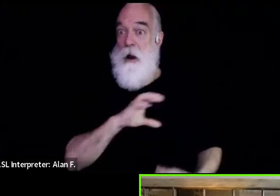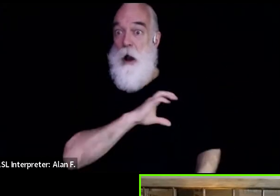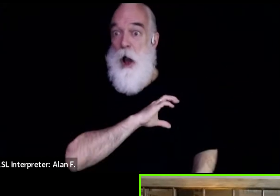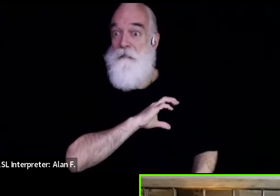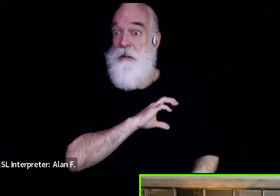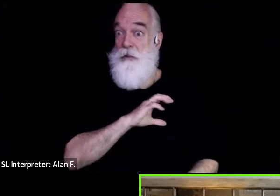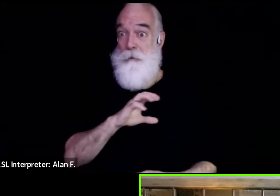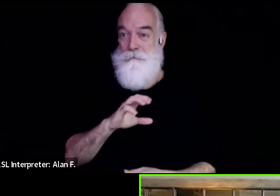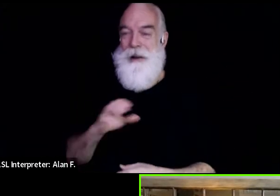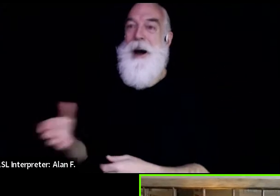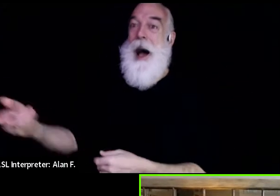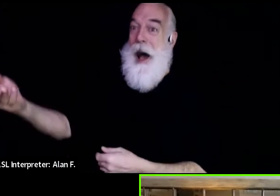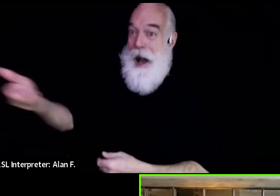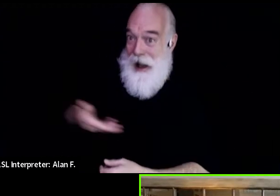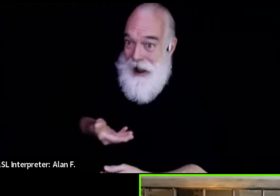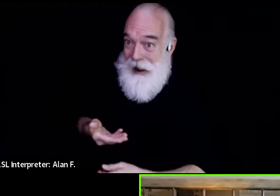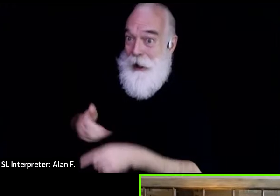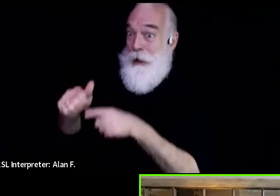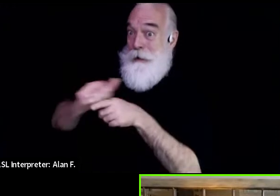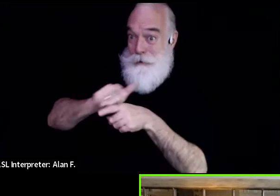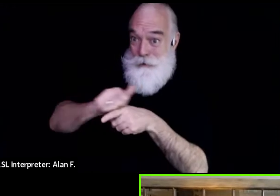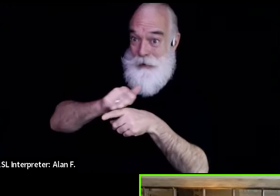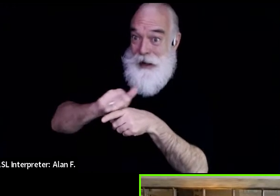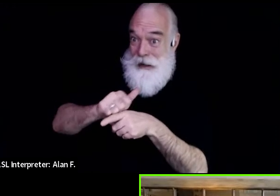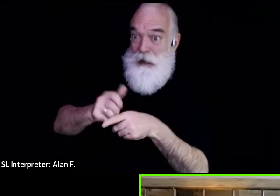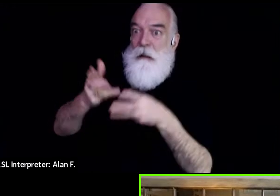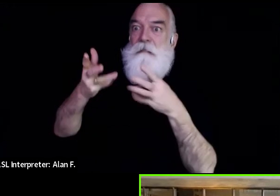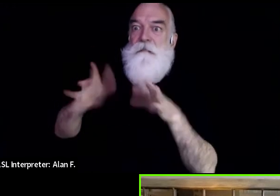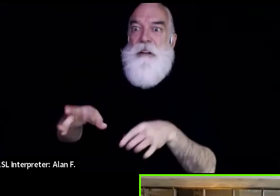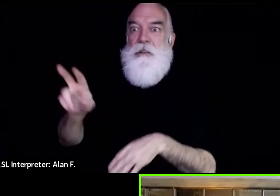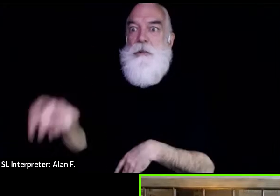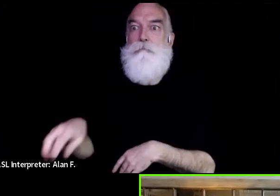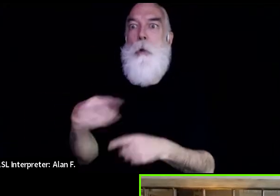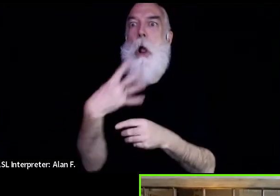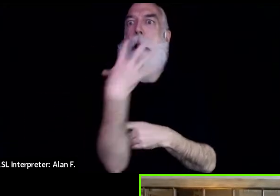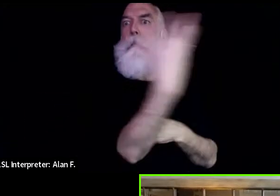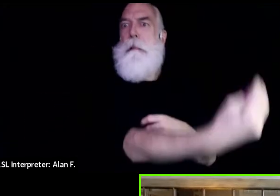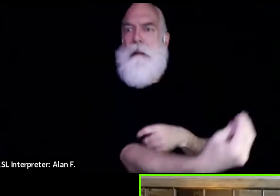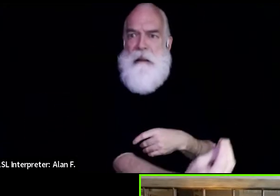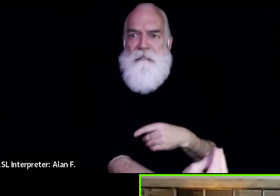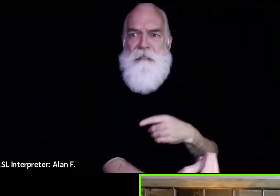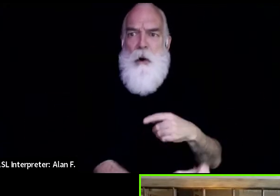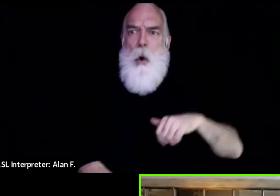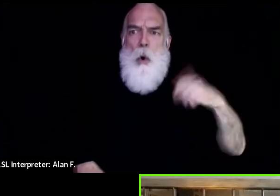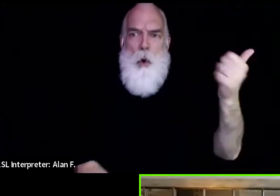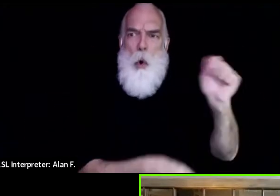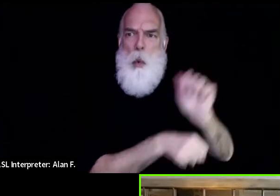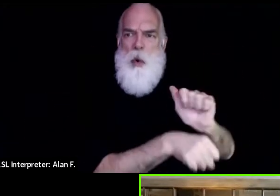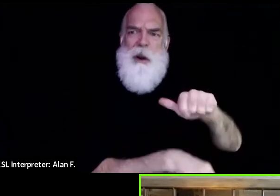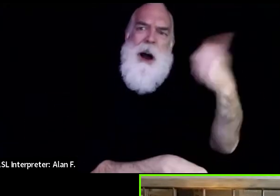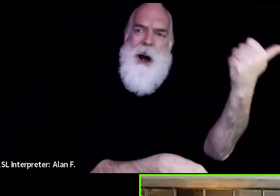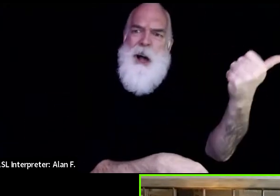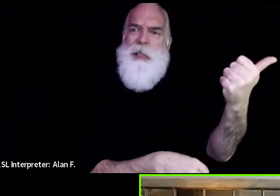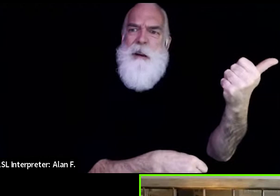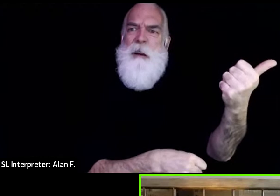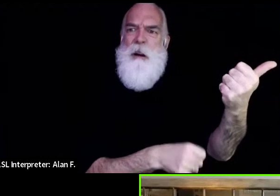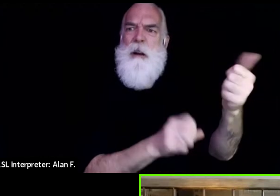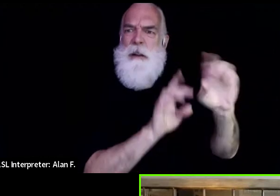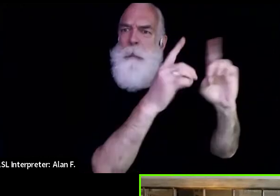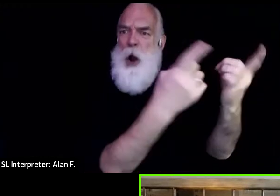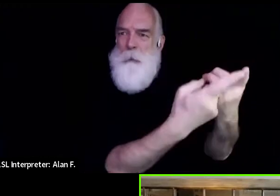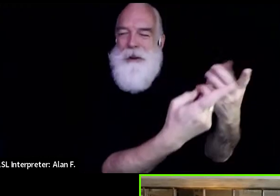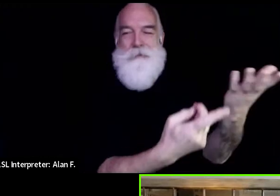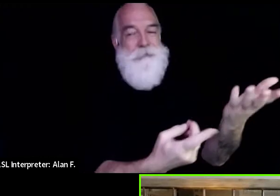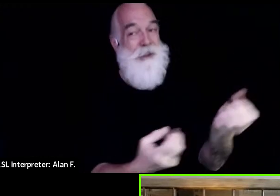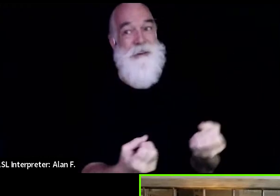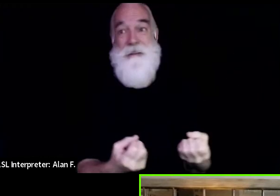train them, and they would go to other jurisdictions to make more money. And many of our officers couldn't even afford to live in the city of